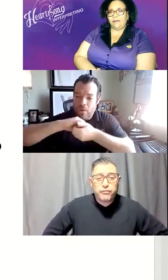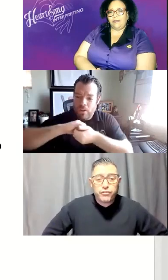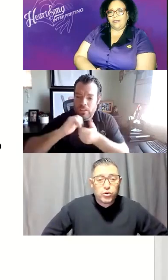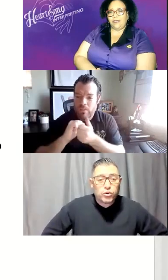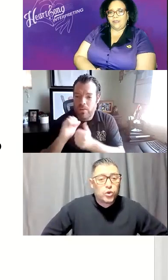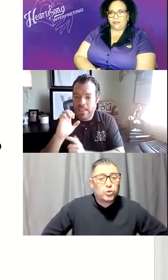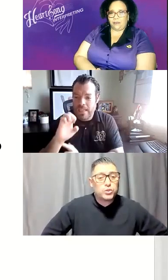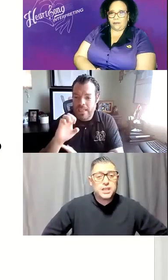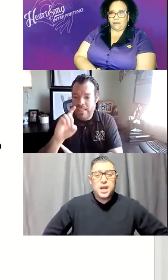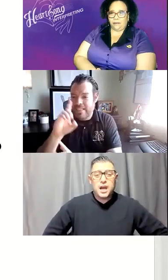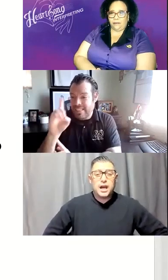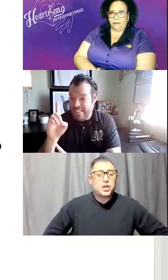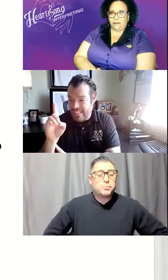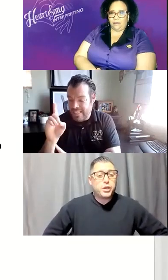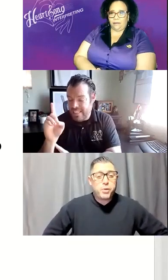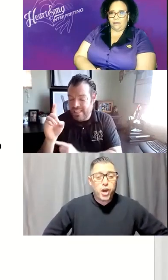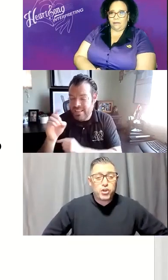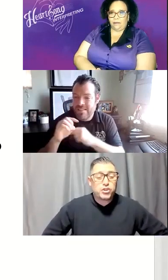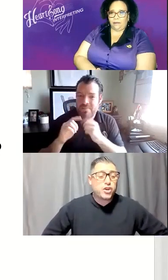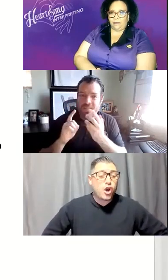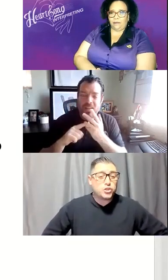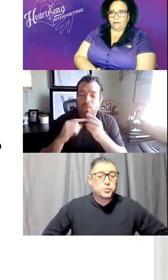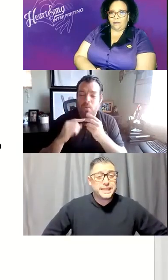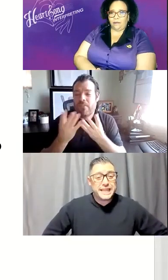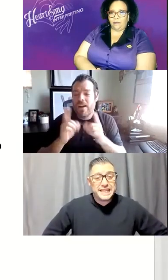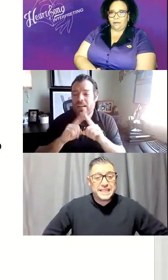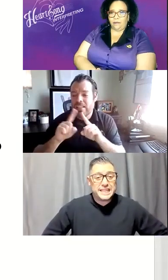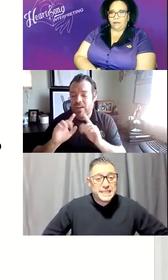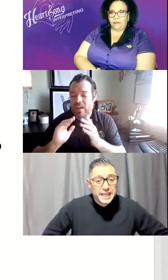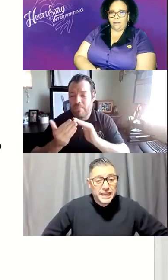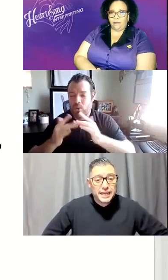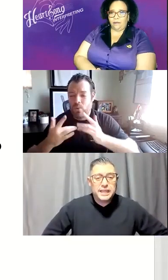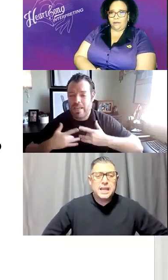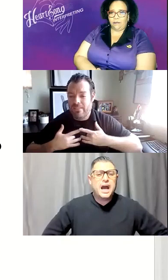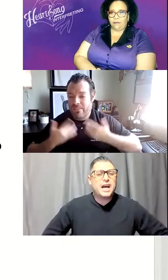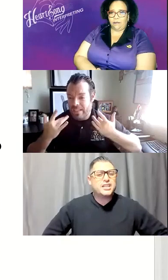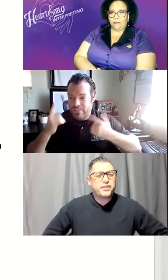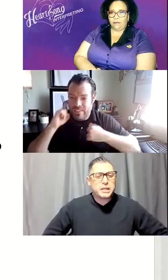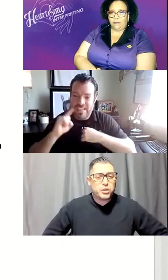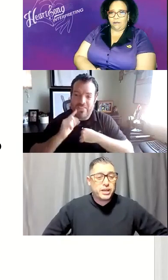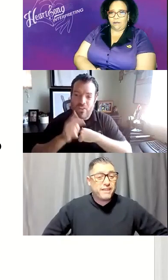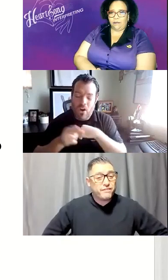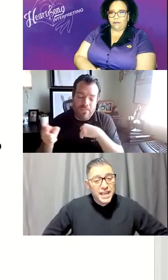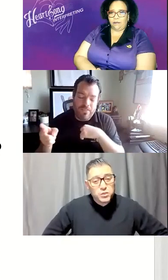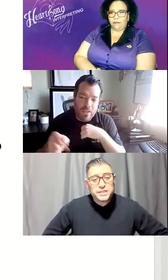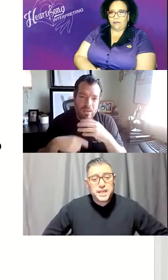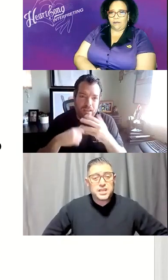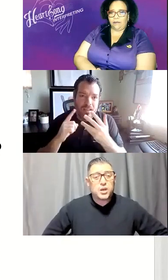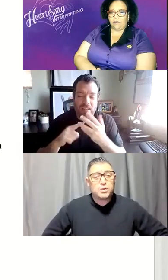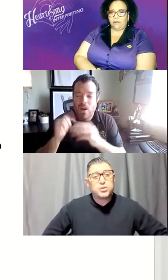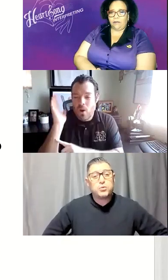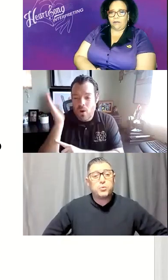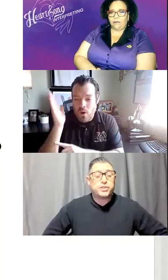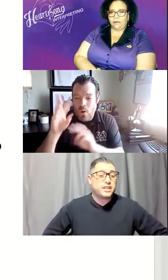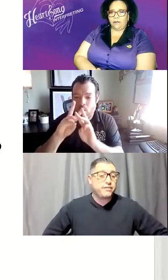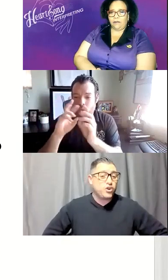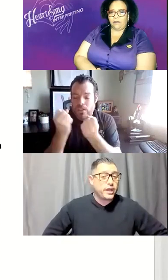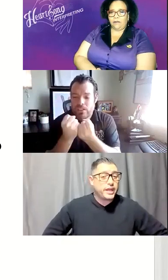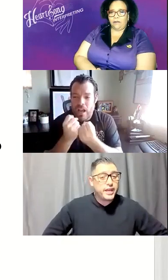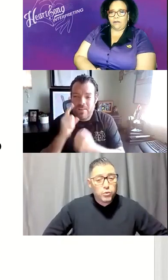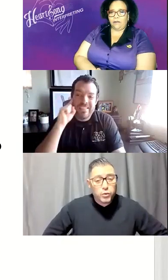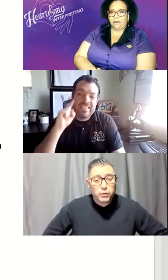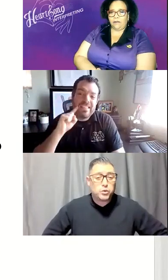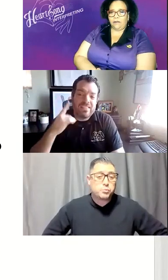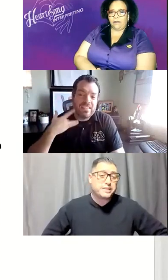information referrals, community partners also with the EDD, different community events we tend to go to with the deaf and